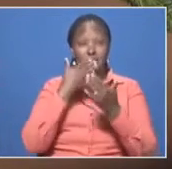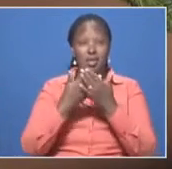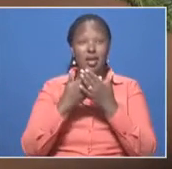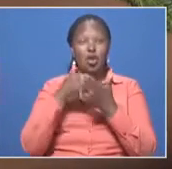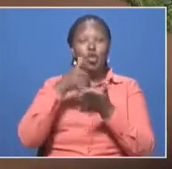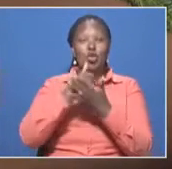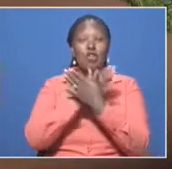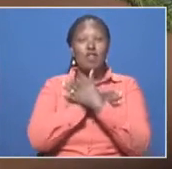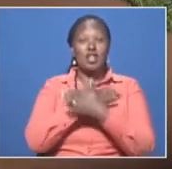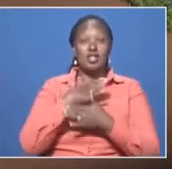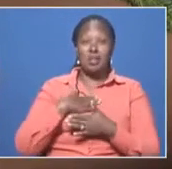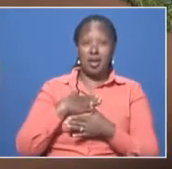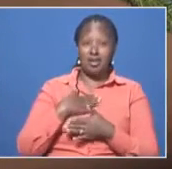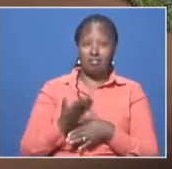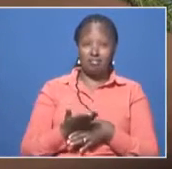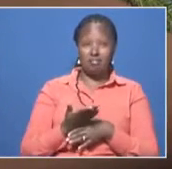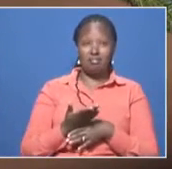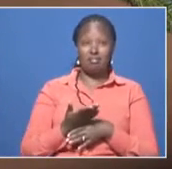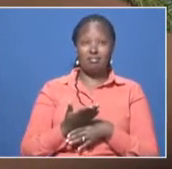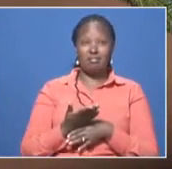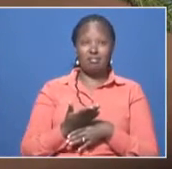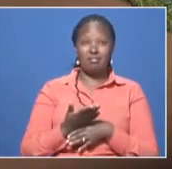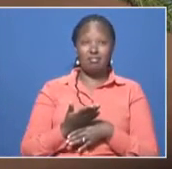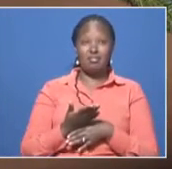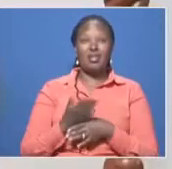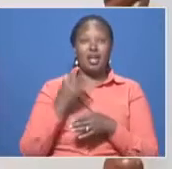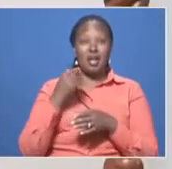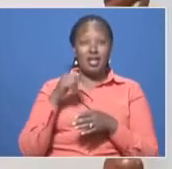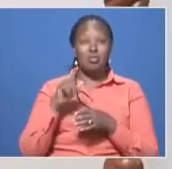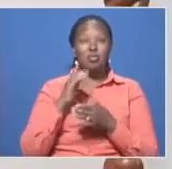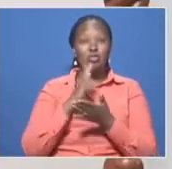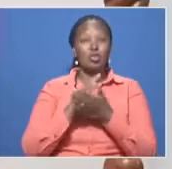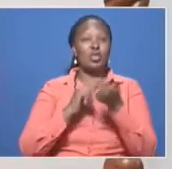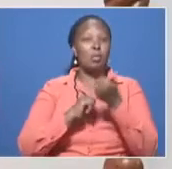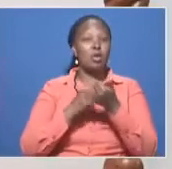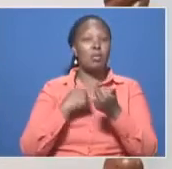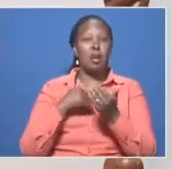friends were also extremely supportive.